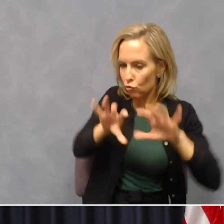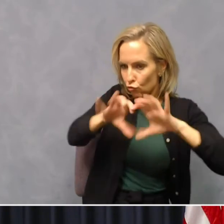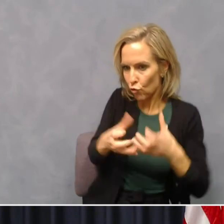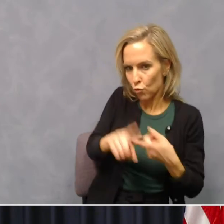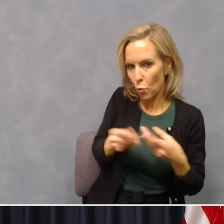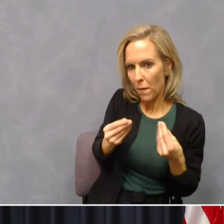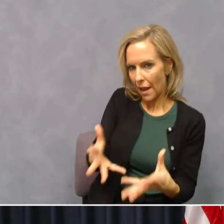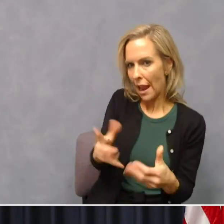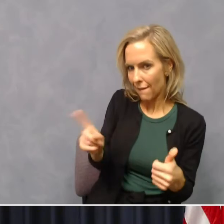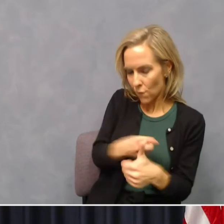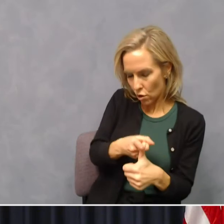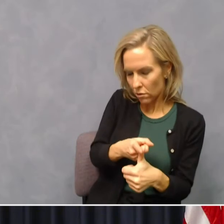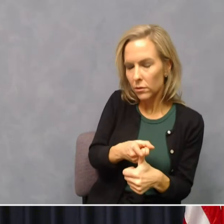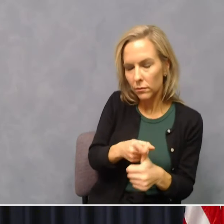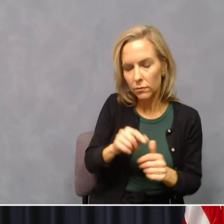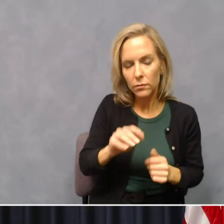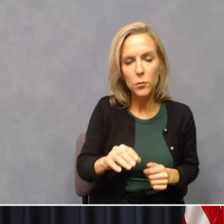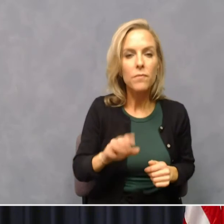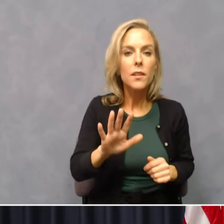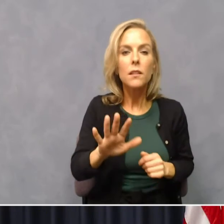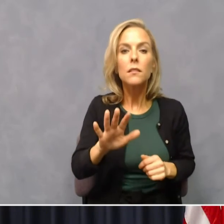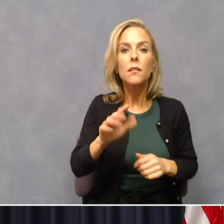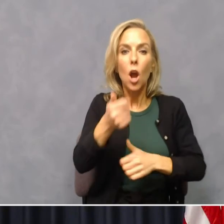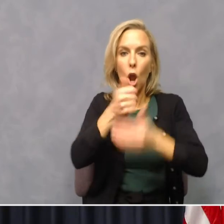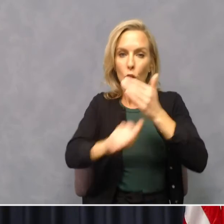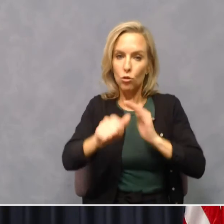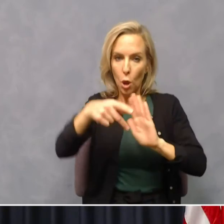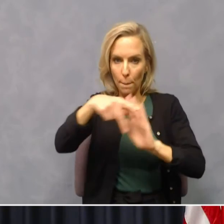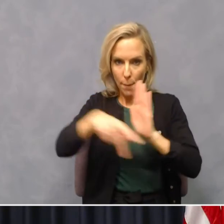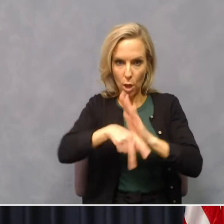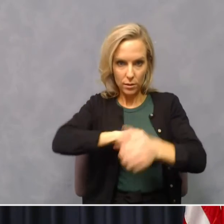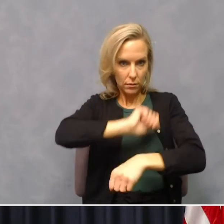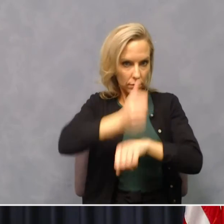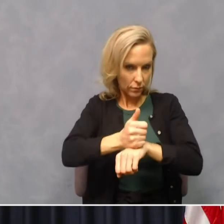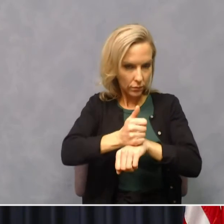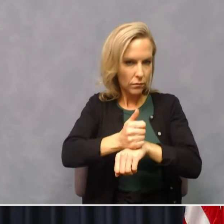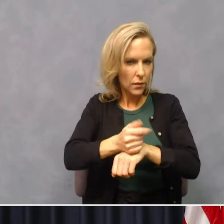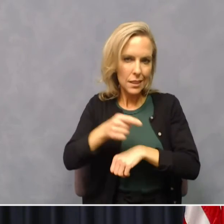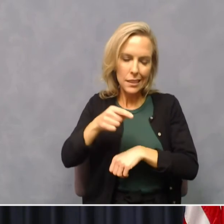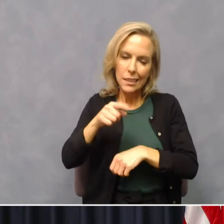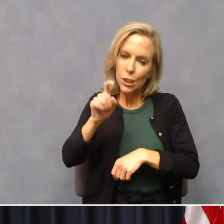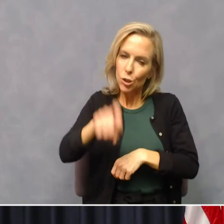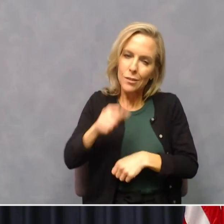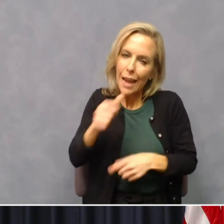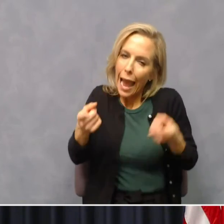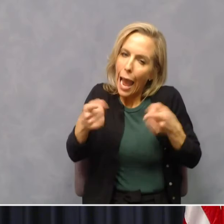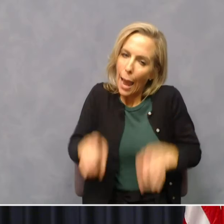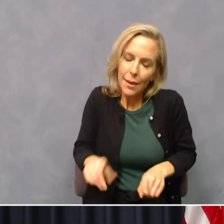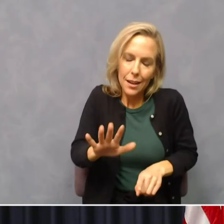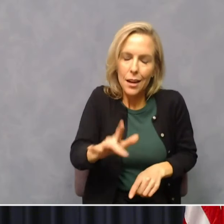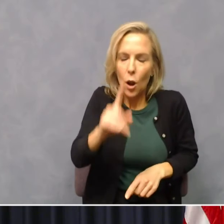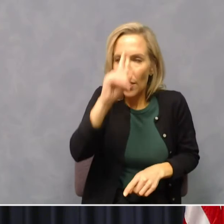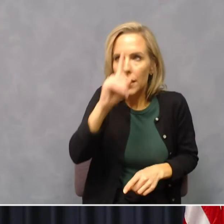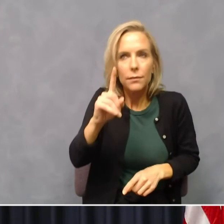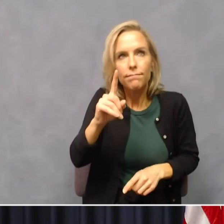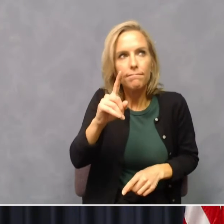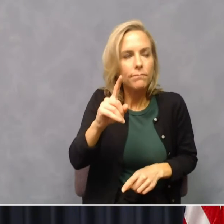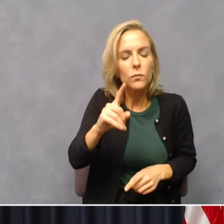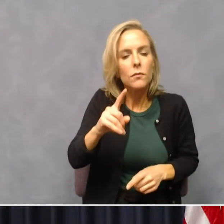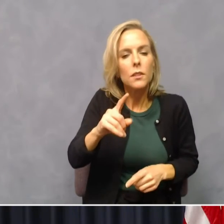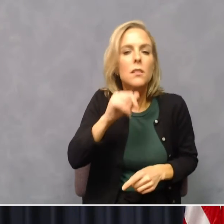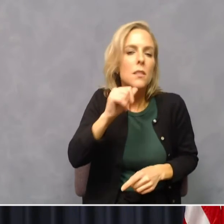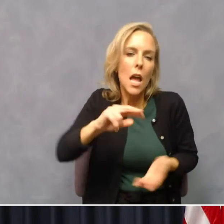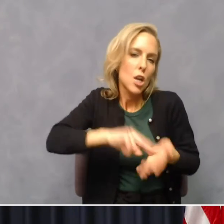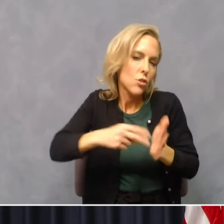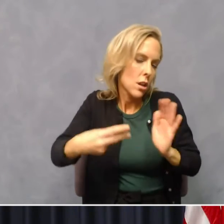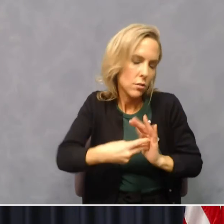again, under all the policies in place, shouldn't have happened. I don't think it was intentional, but